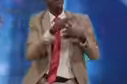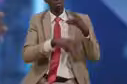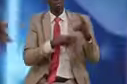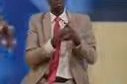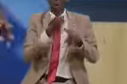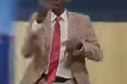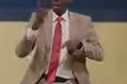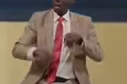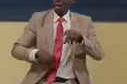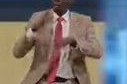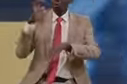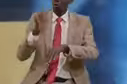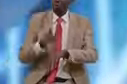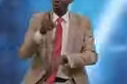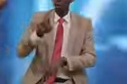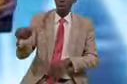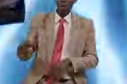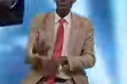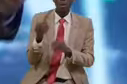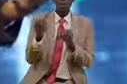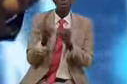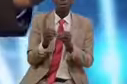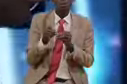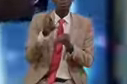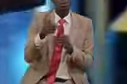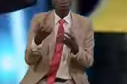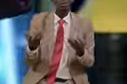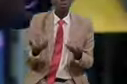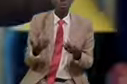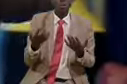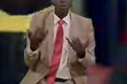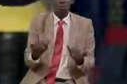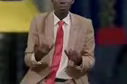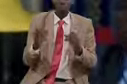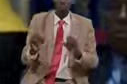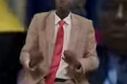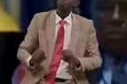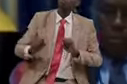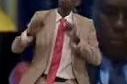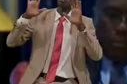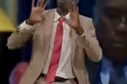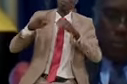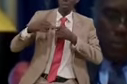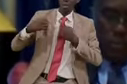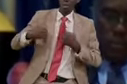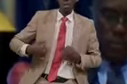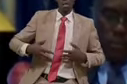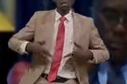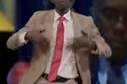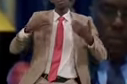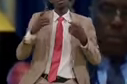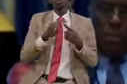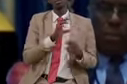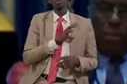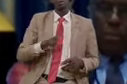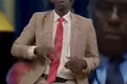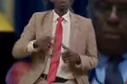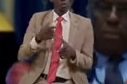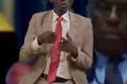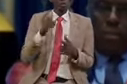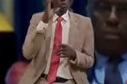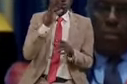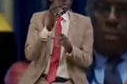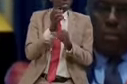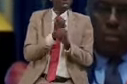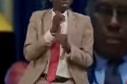you anymore, you give your heart, your life to Christ. And you have assurance that